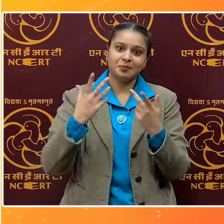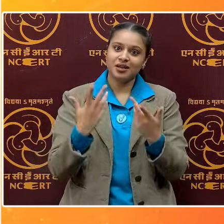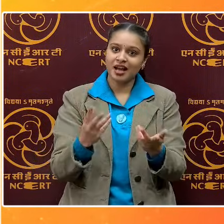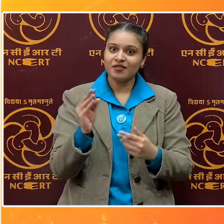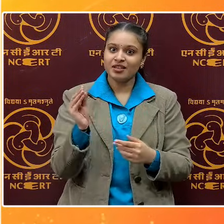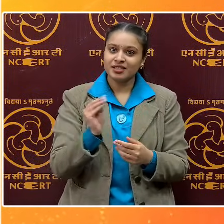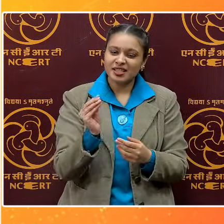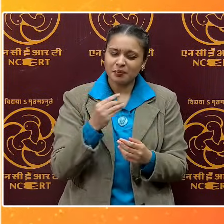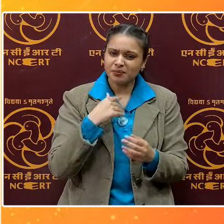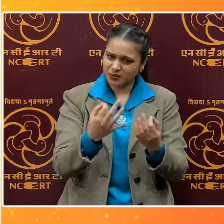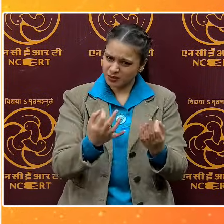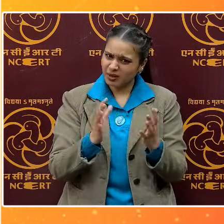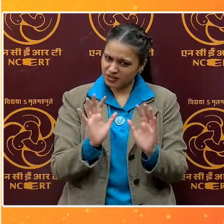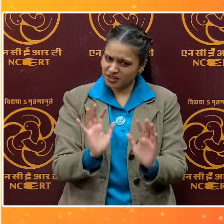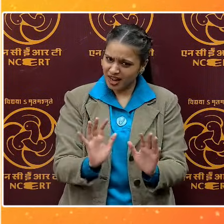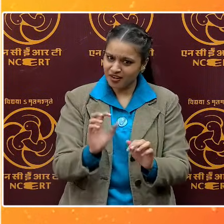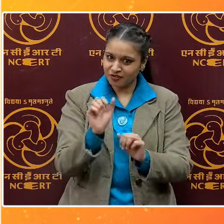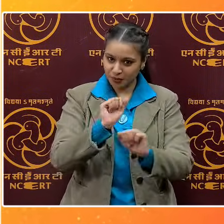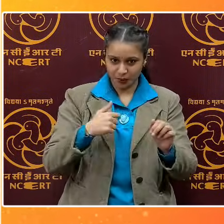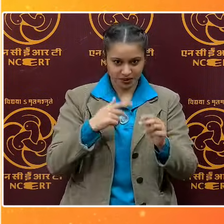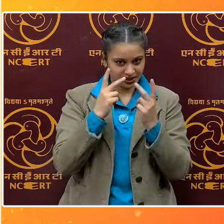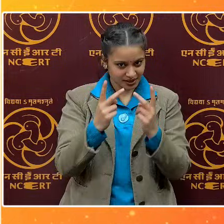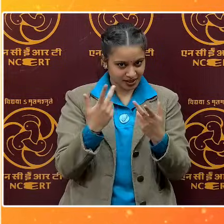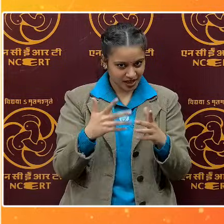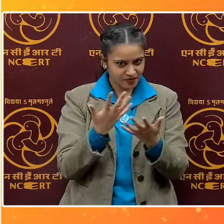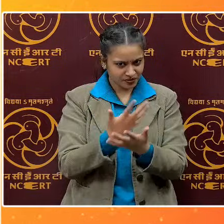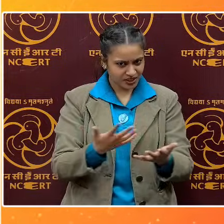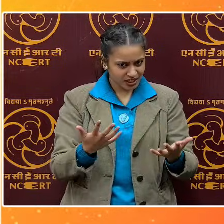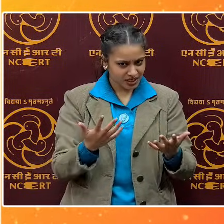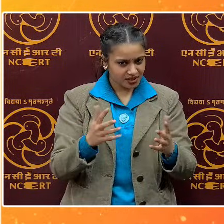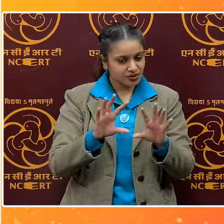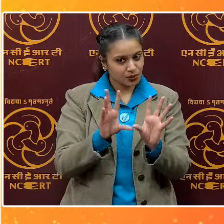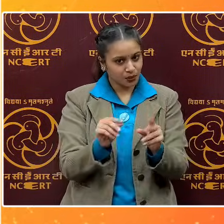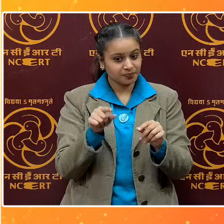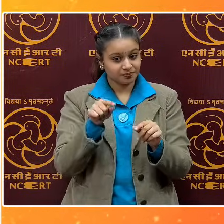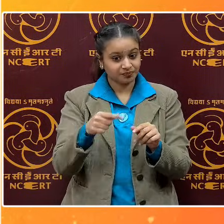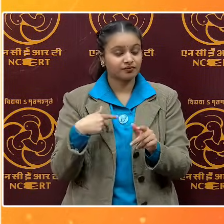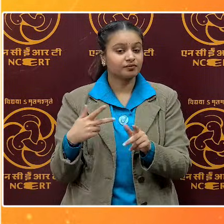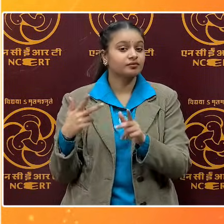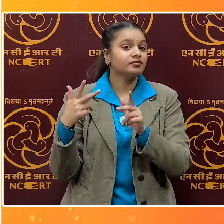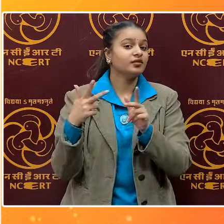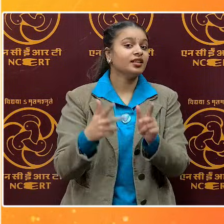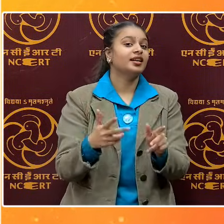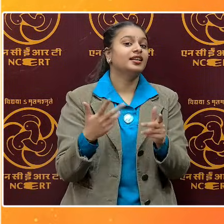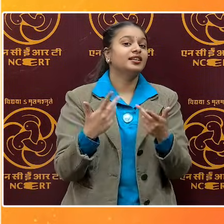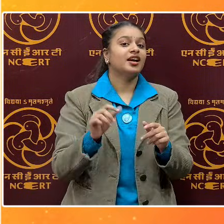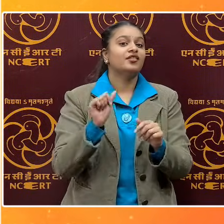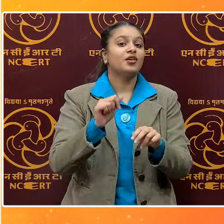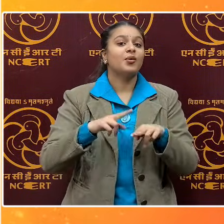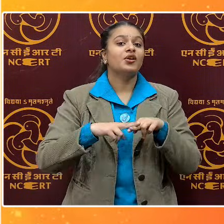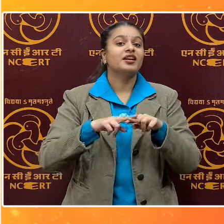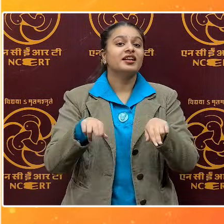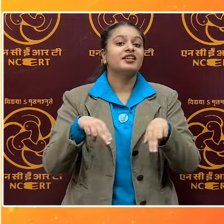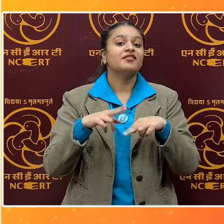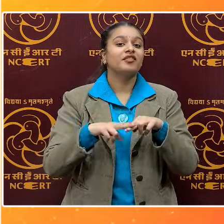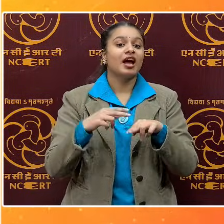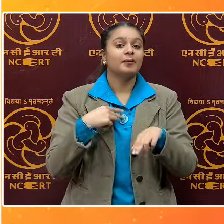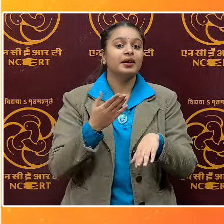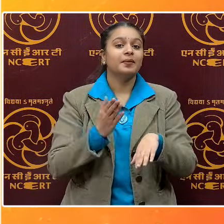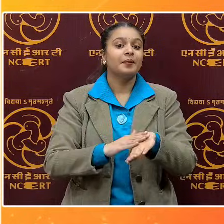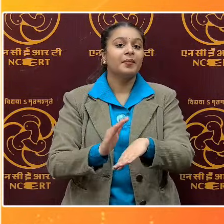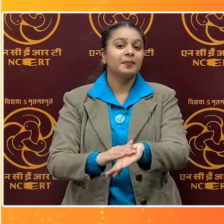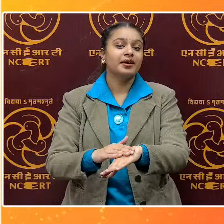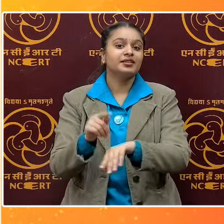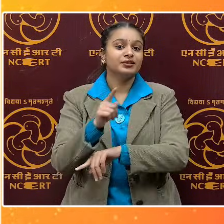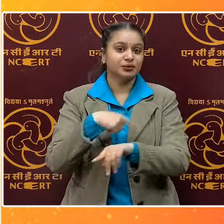something very special. Means you have seen these things, na? So they tell about the family members of these